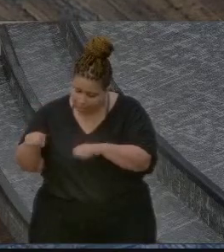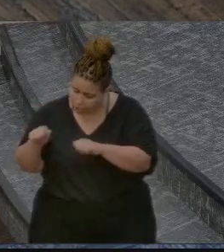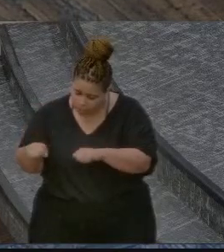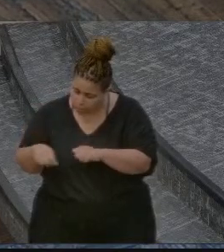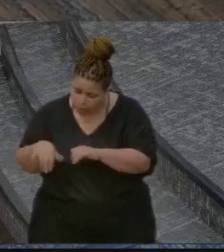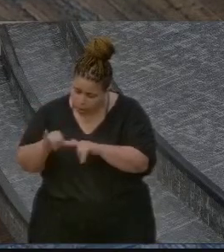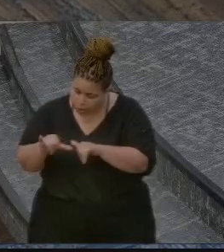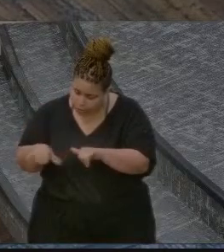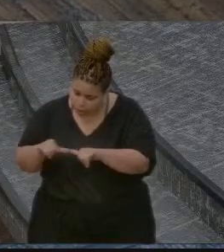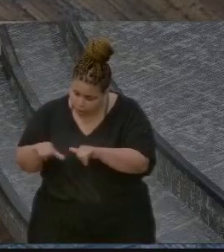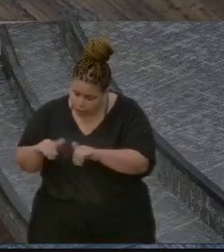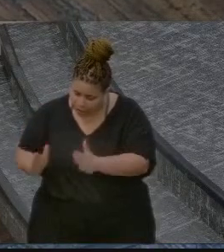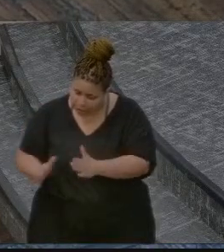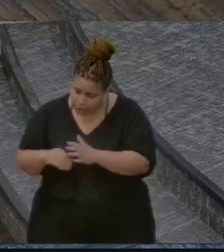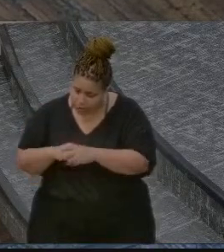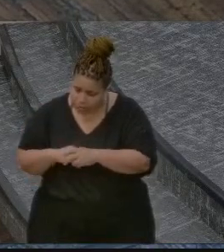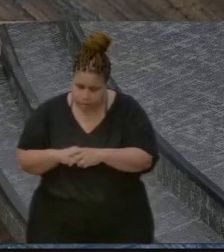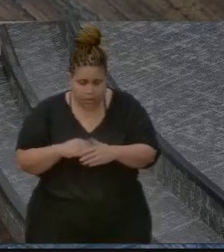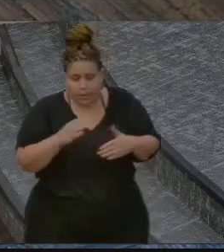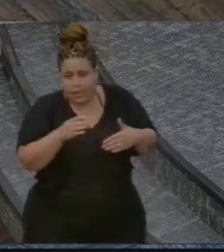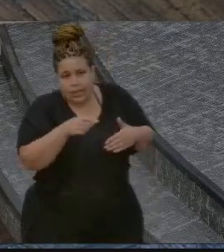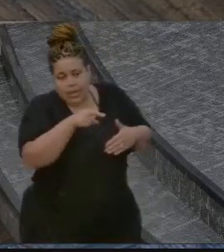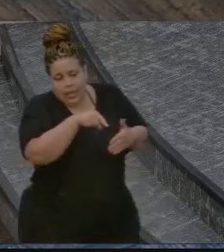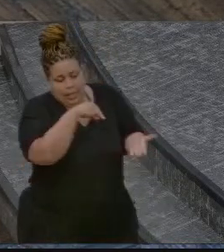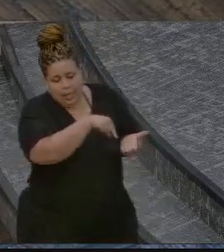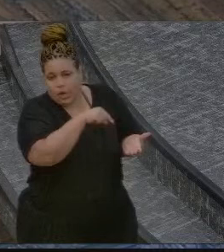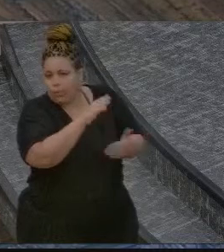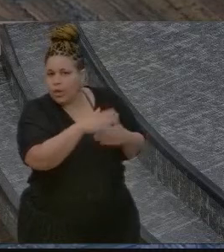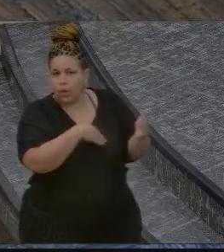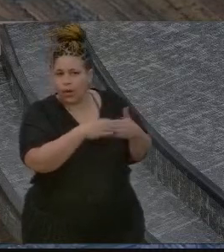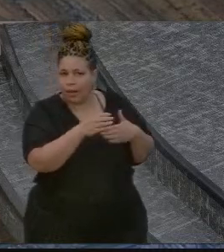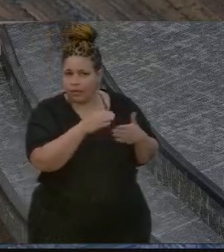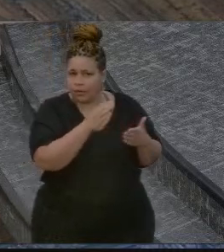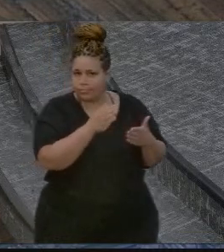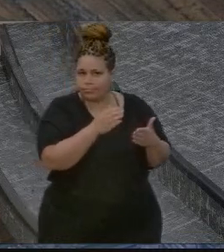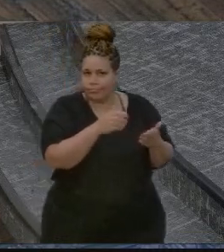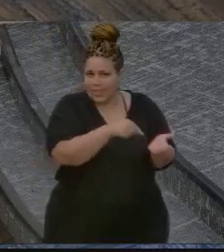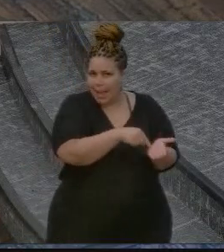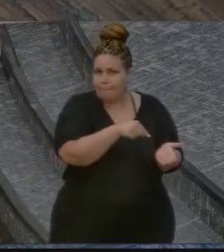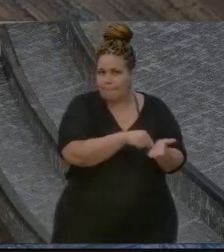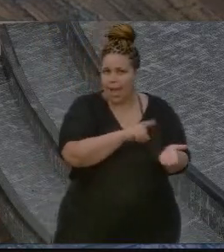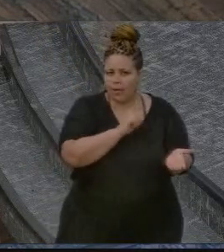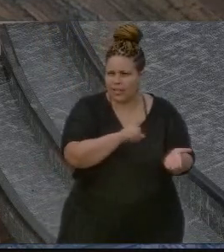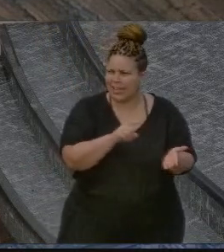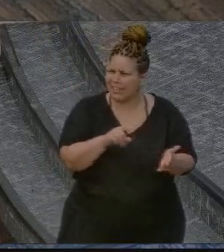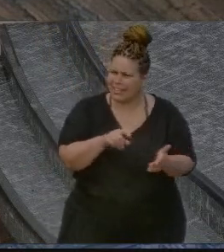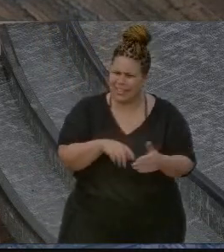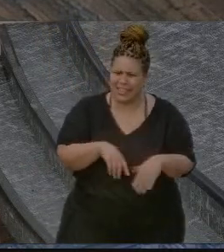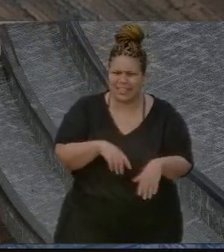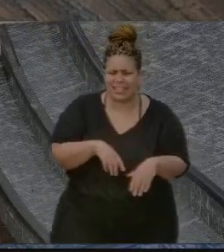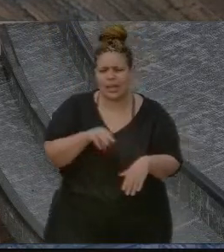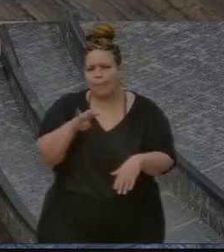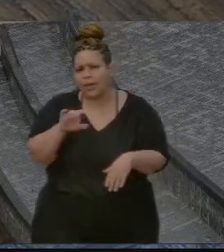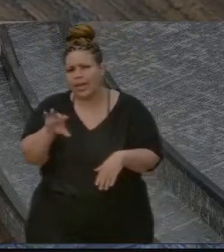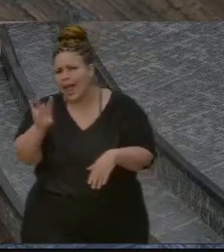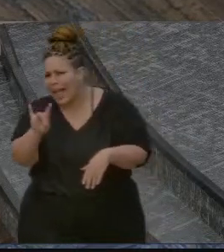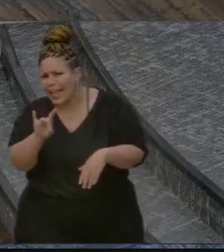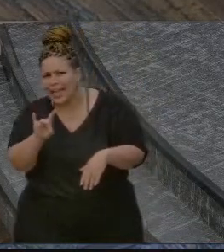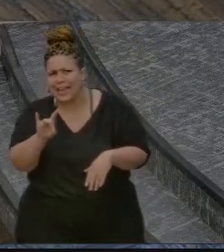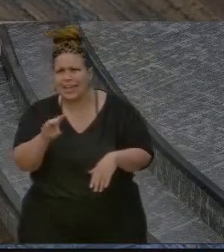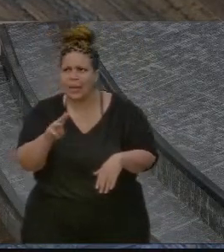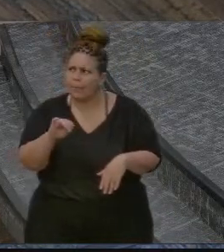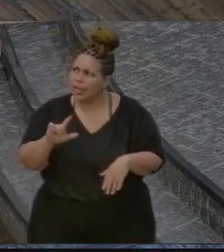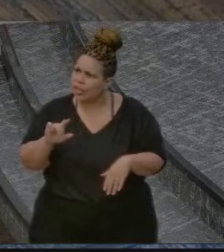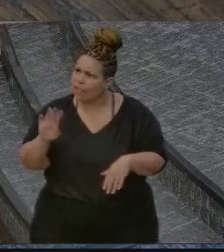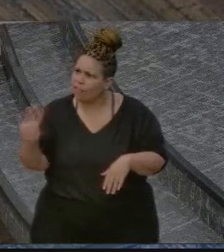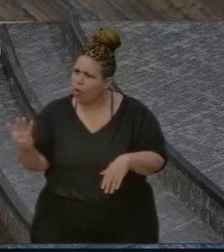whatever amount the state has on our original application, which I think it's $1 million, either $1.8 million or $1.4 million is what they say that we're eligible